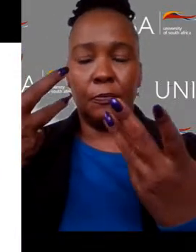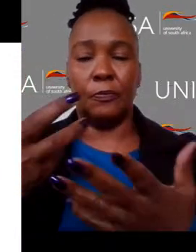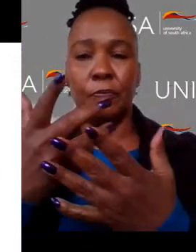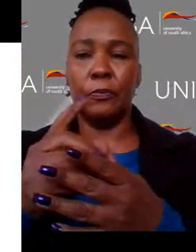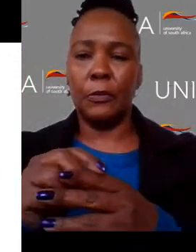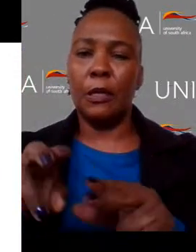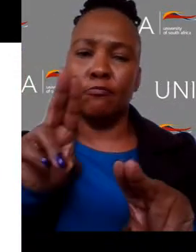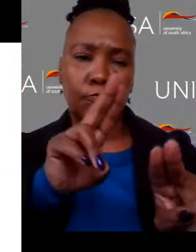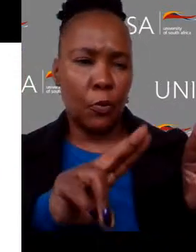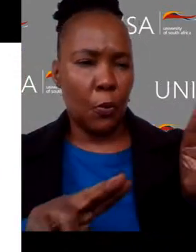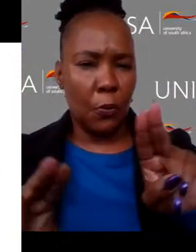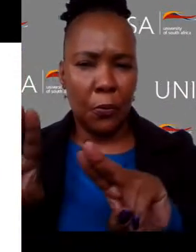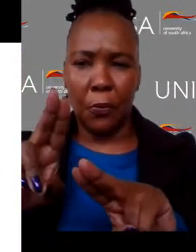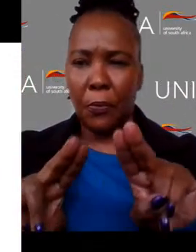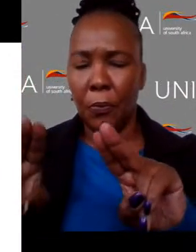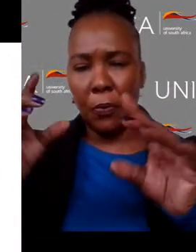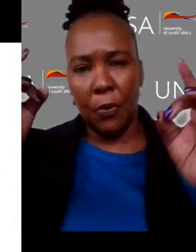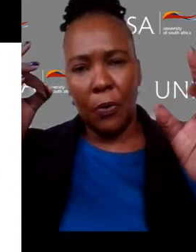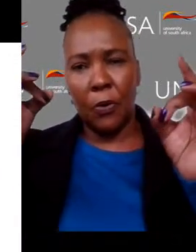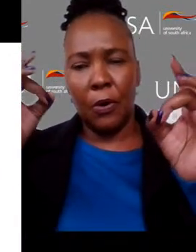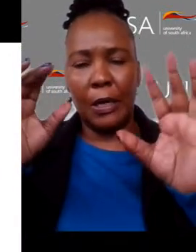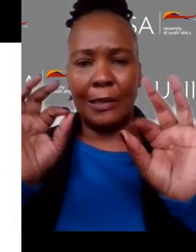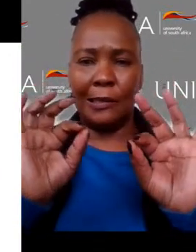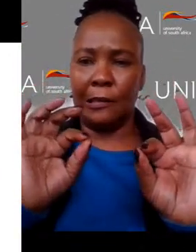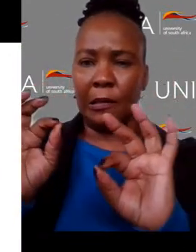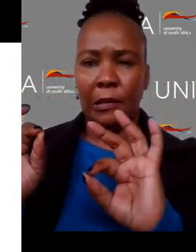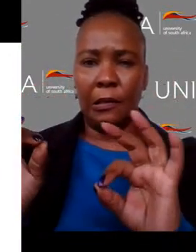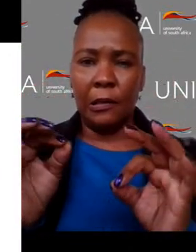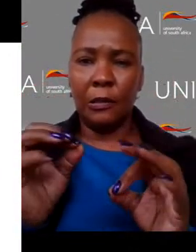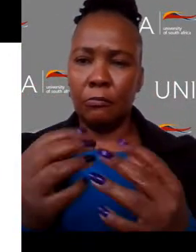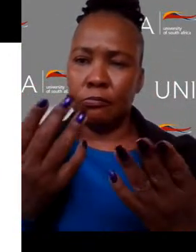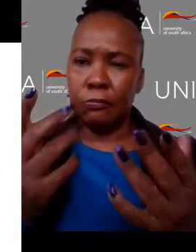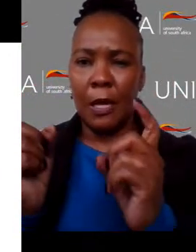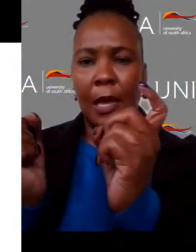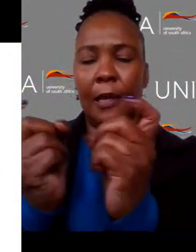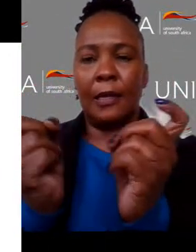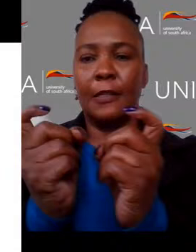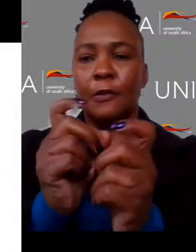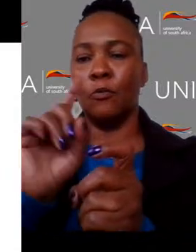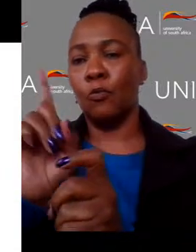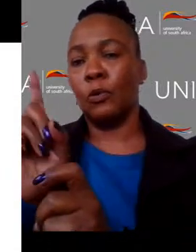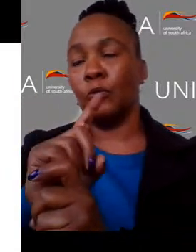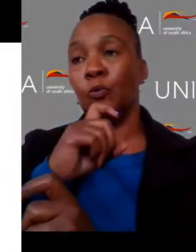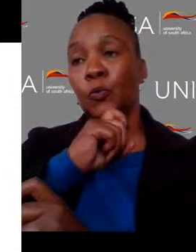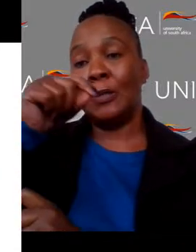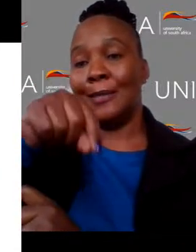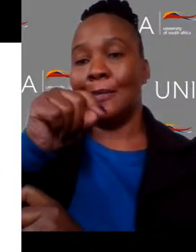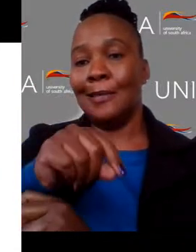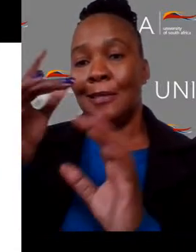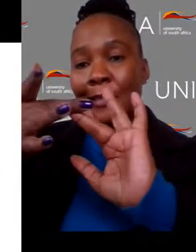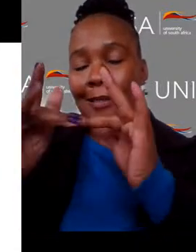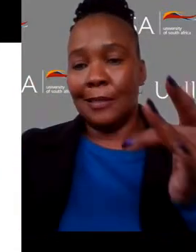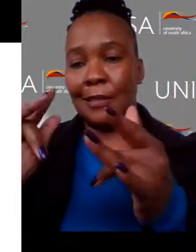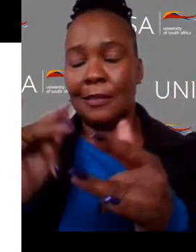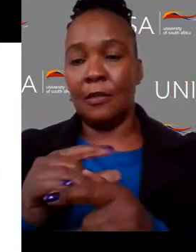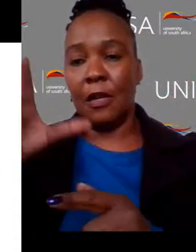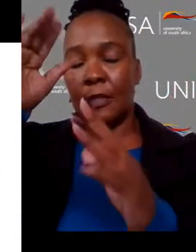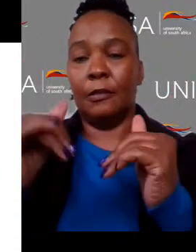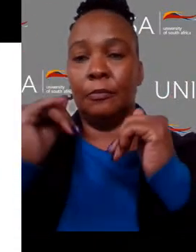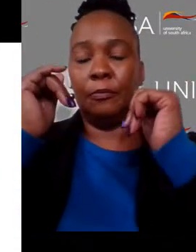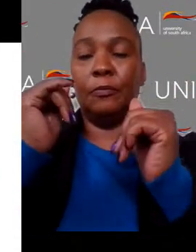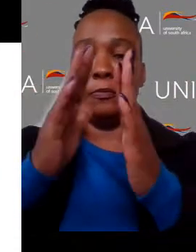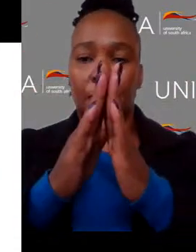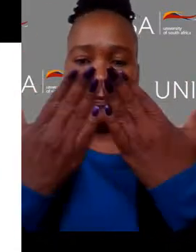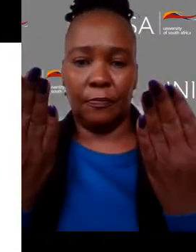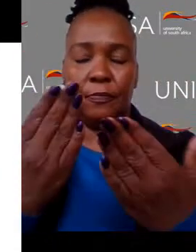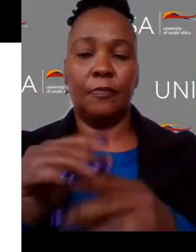cross-checking the information in your exam submission against sources on the internet and in other academic articles. And once the